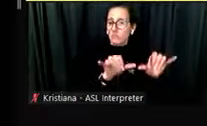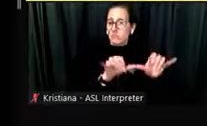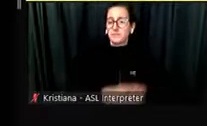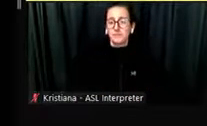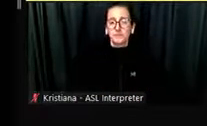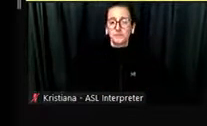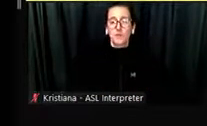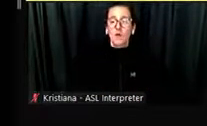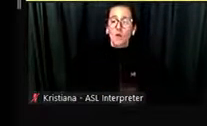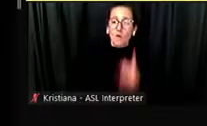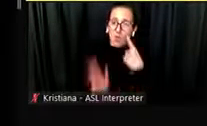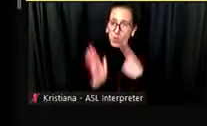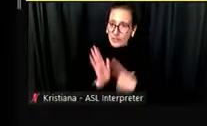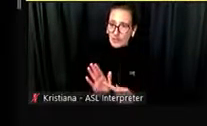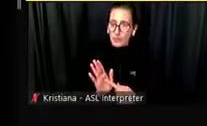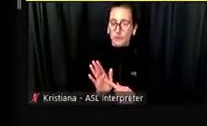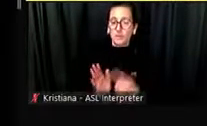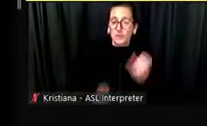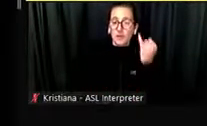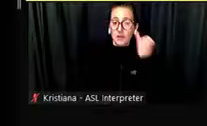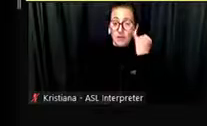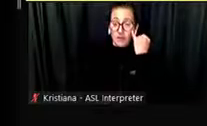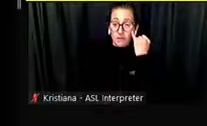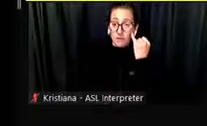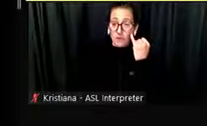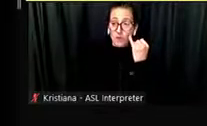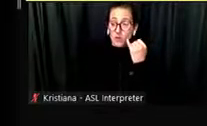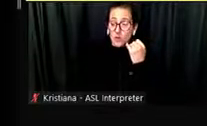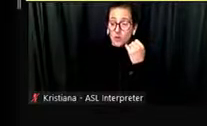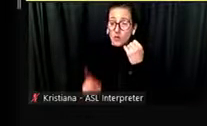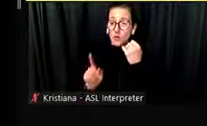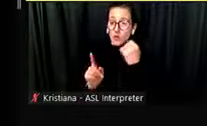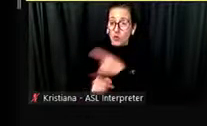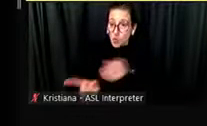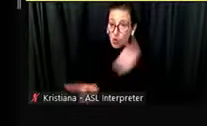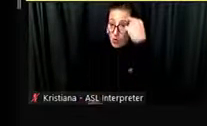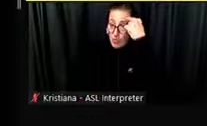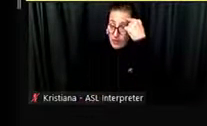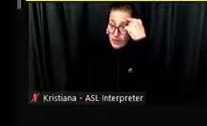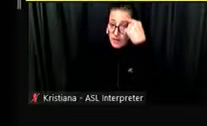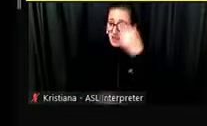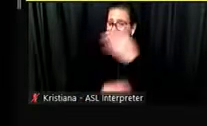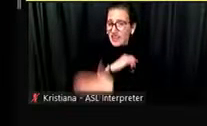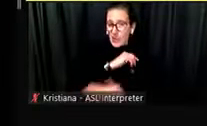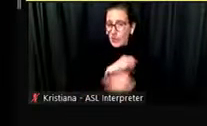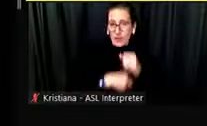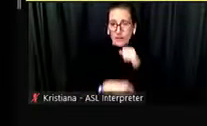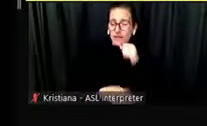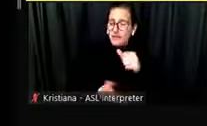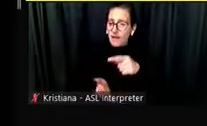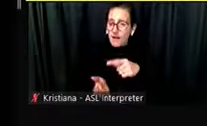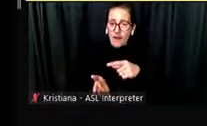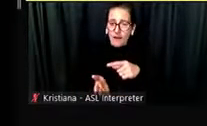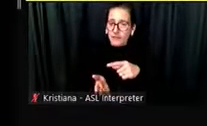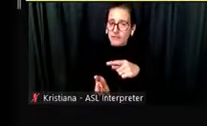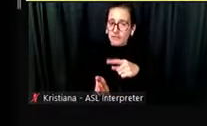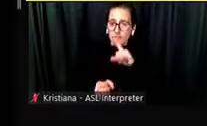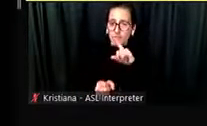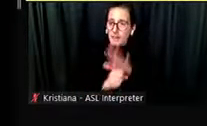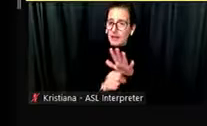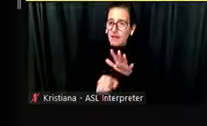example I would give is that if you think your county is not spending enough on housing right now, we'll